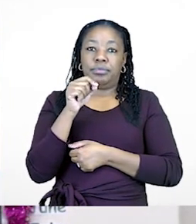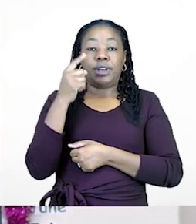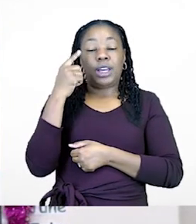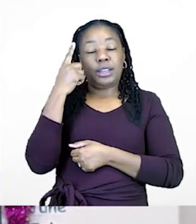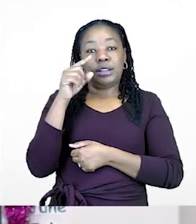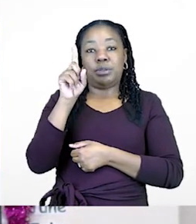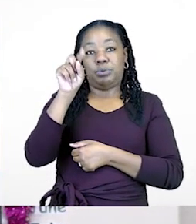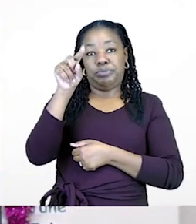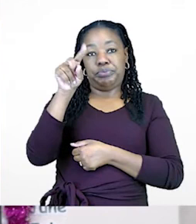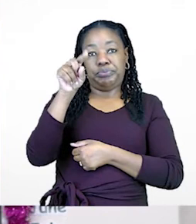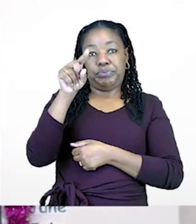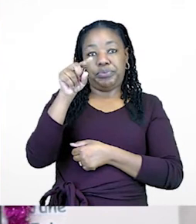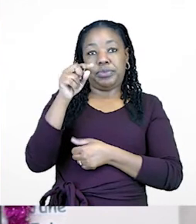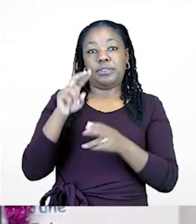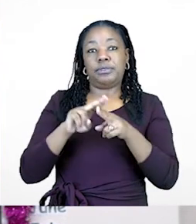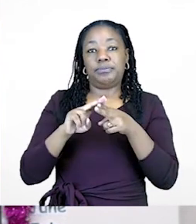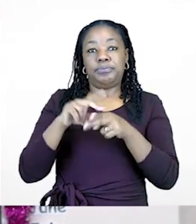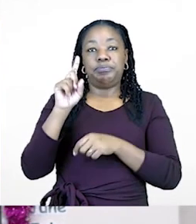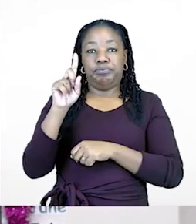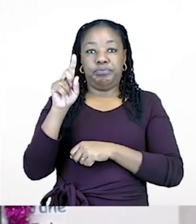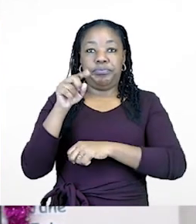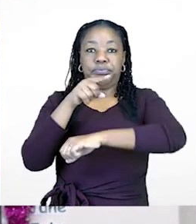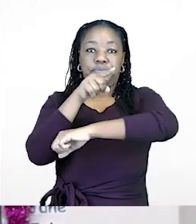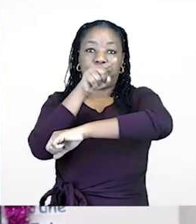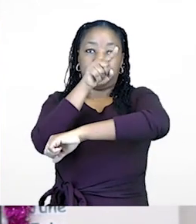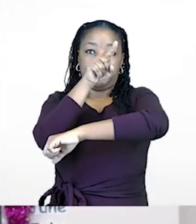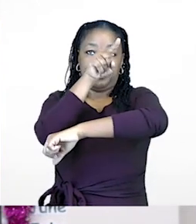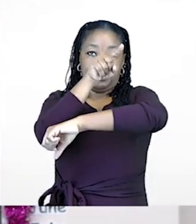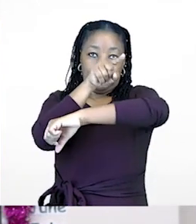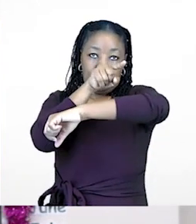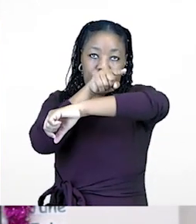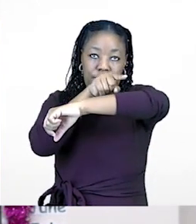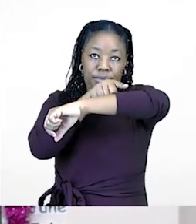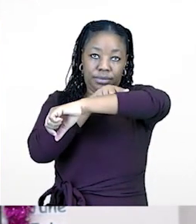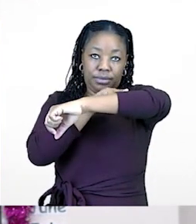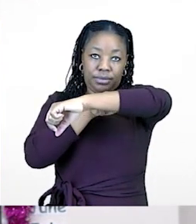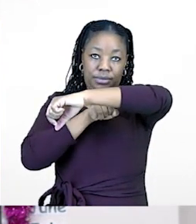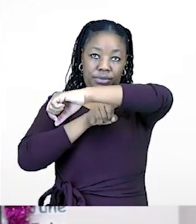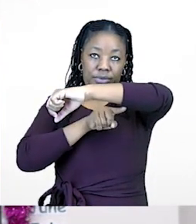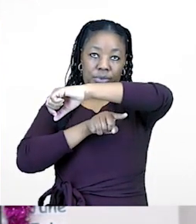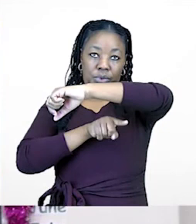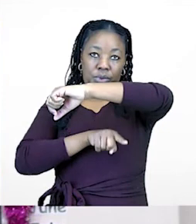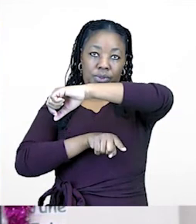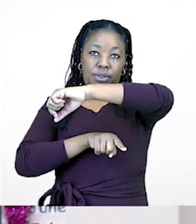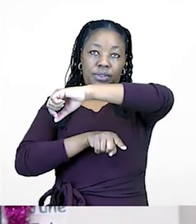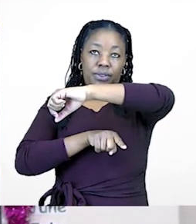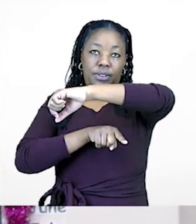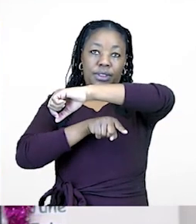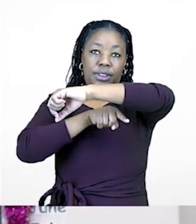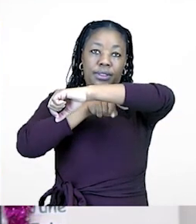the air, and we start going down. We come back up